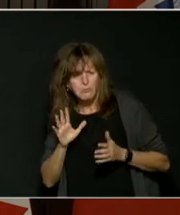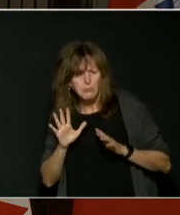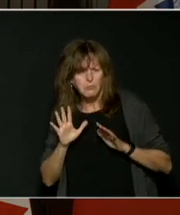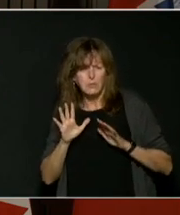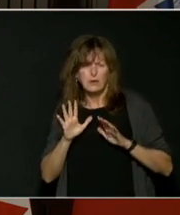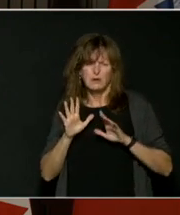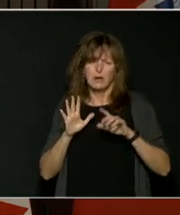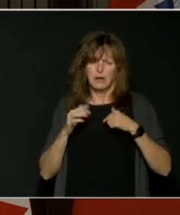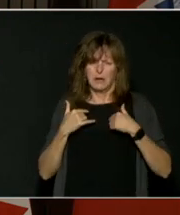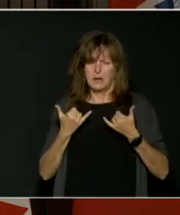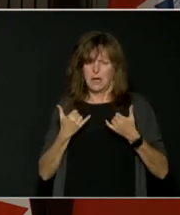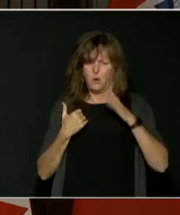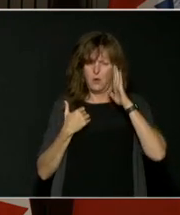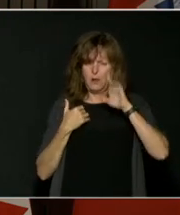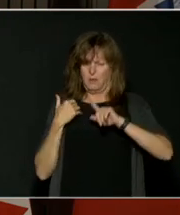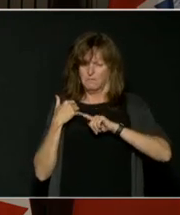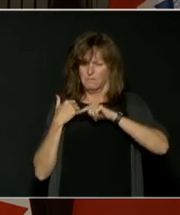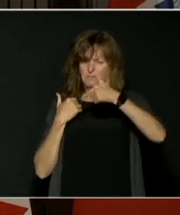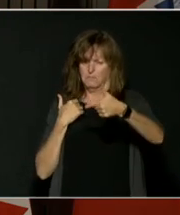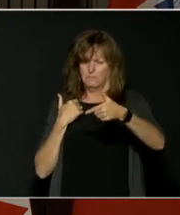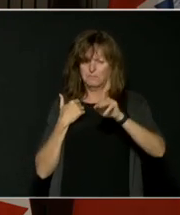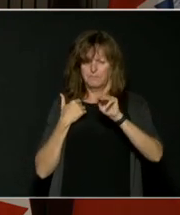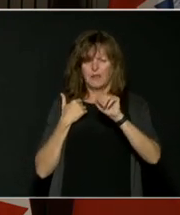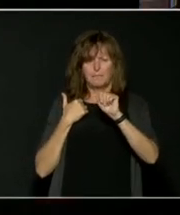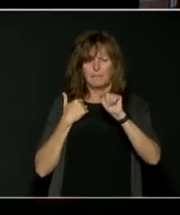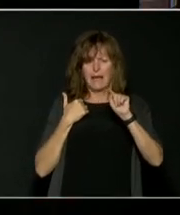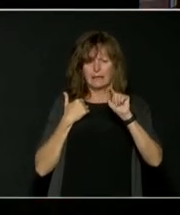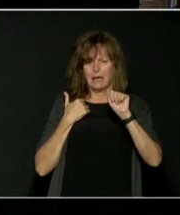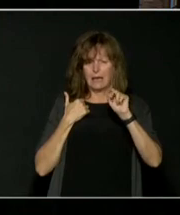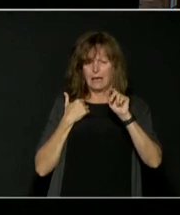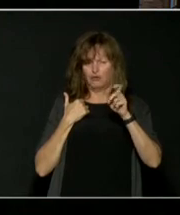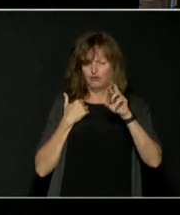Anderson about its use in the assessment centers. Thank you.